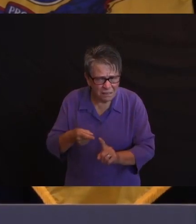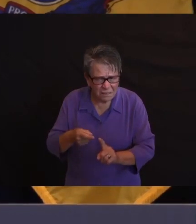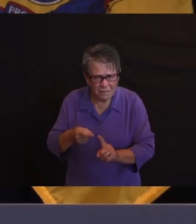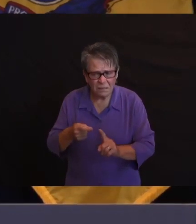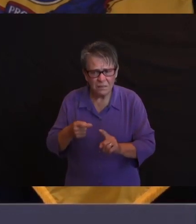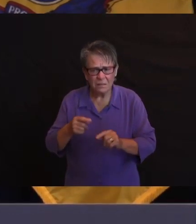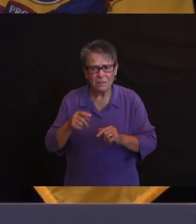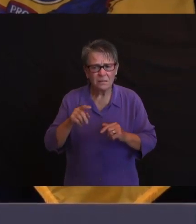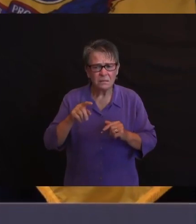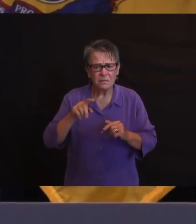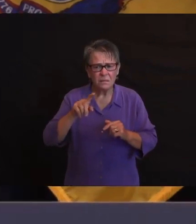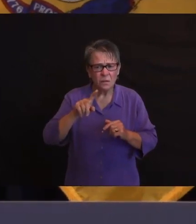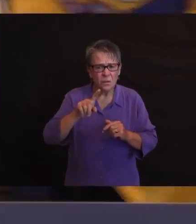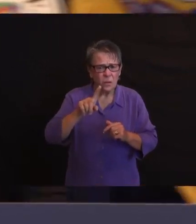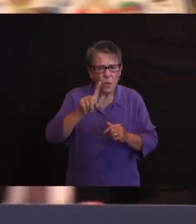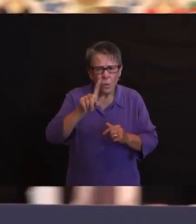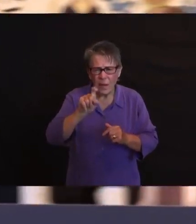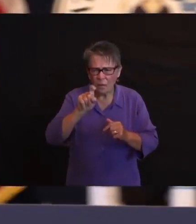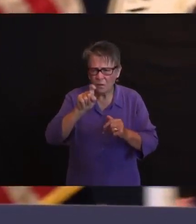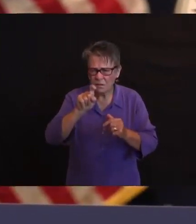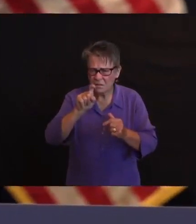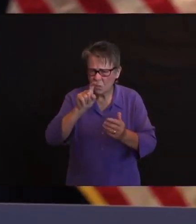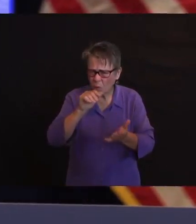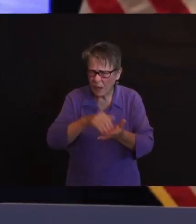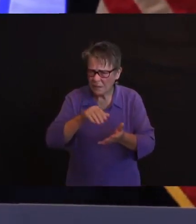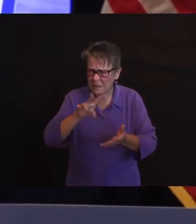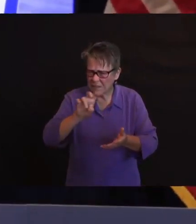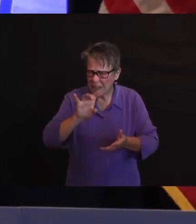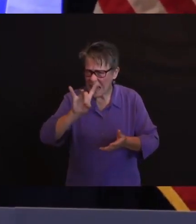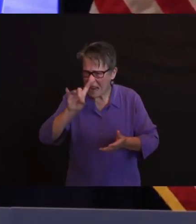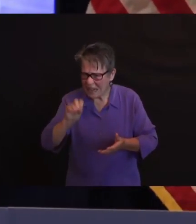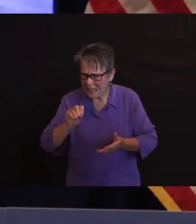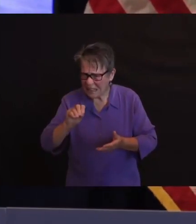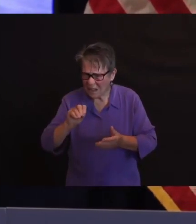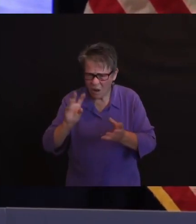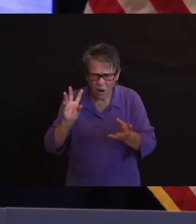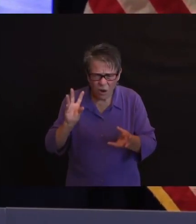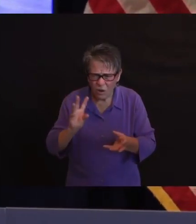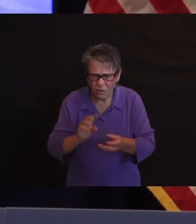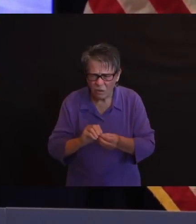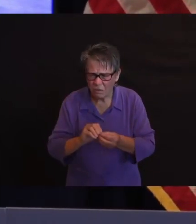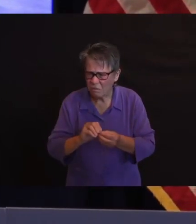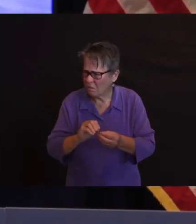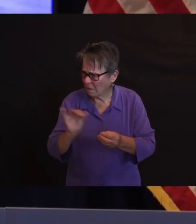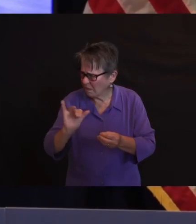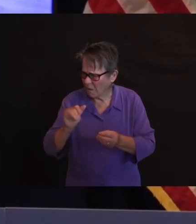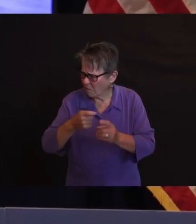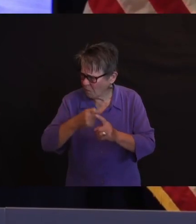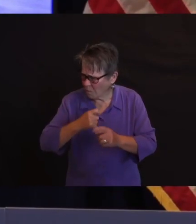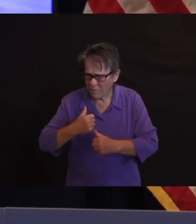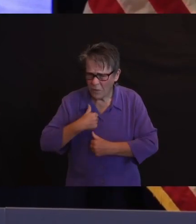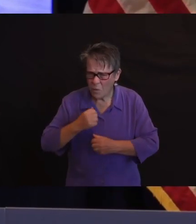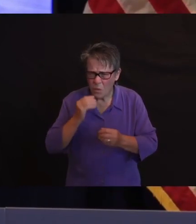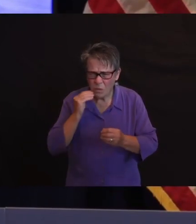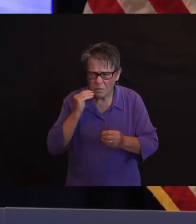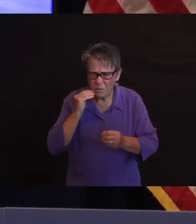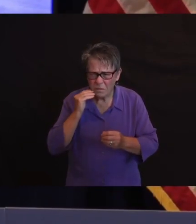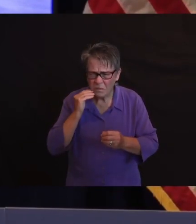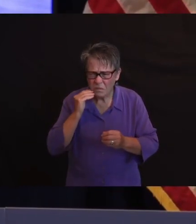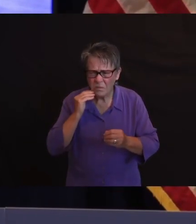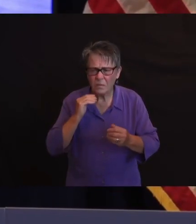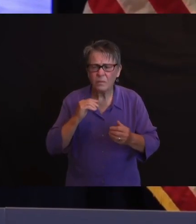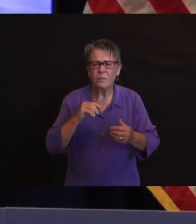vaccine priorities? On the vaccine priorities, we've just received the playbook, as you know, just about a